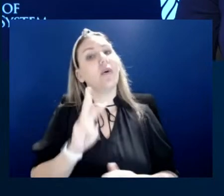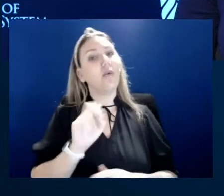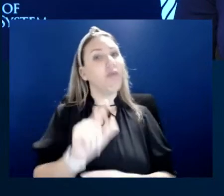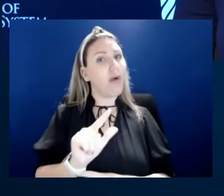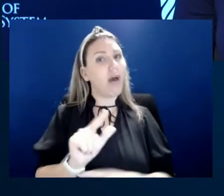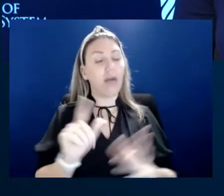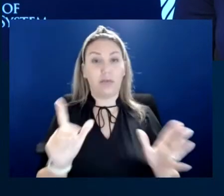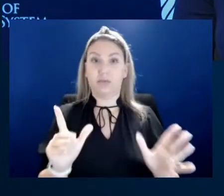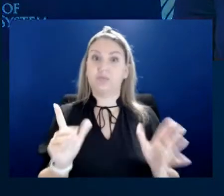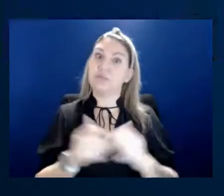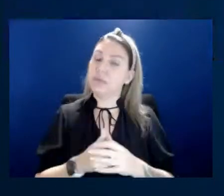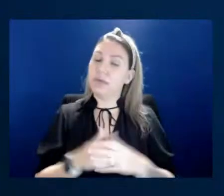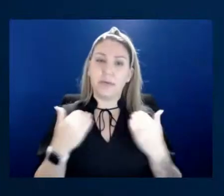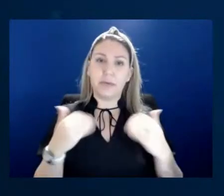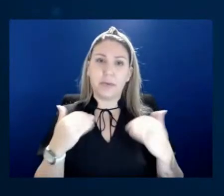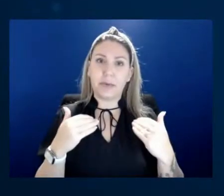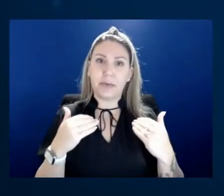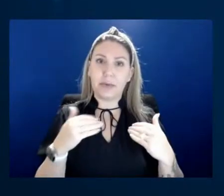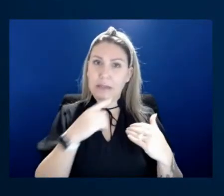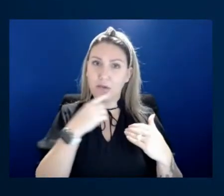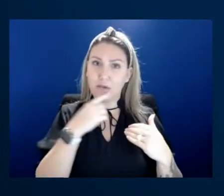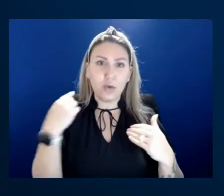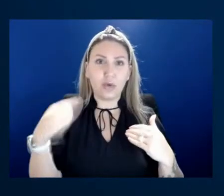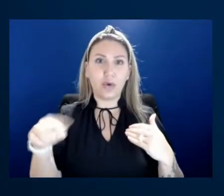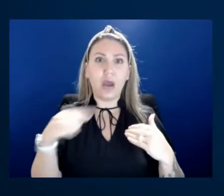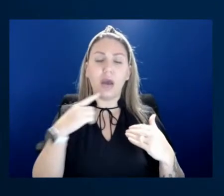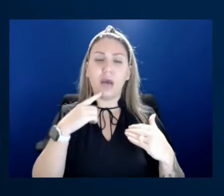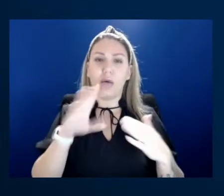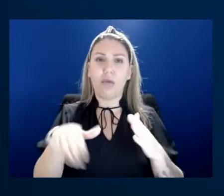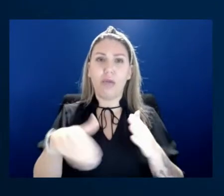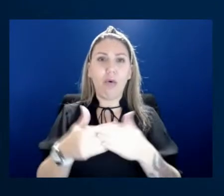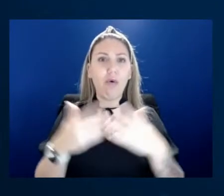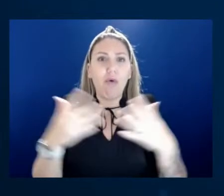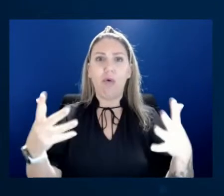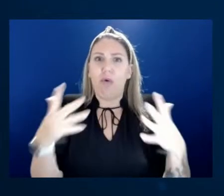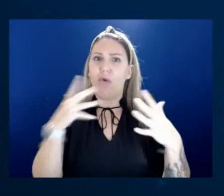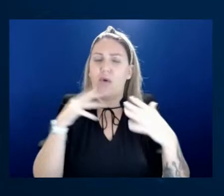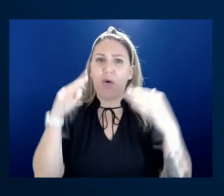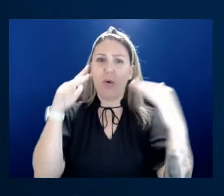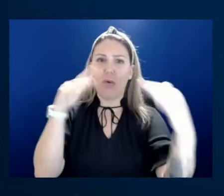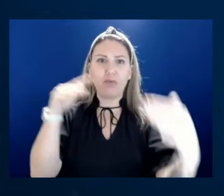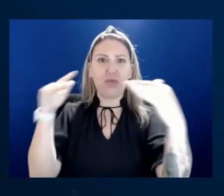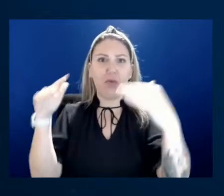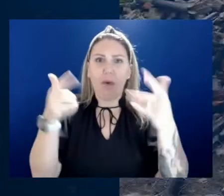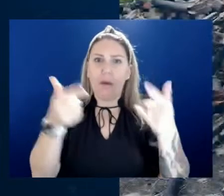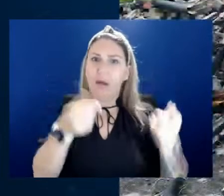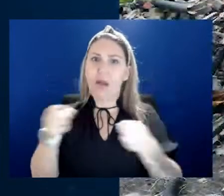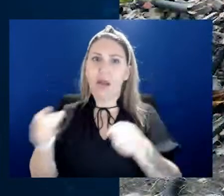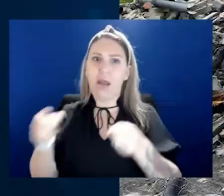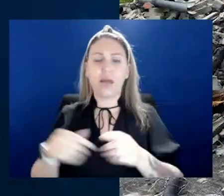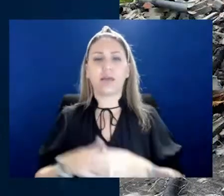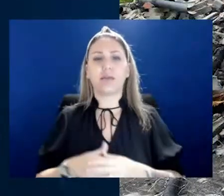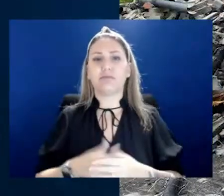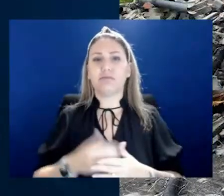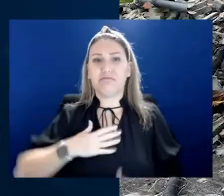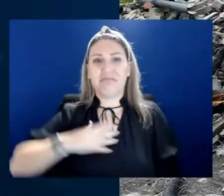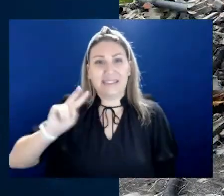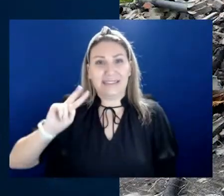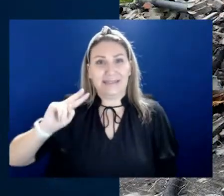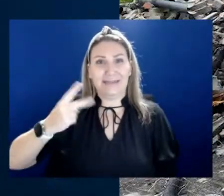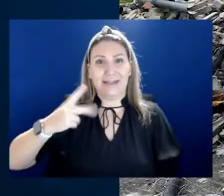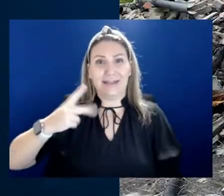no doubt that Ukraine the entire country is on a war footing. And this is my second time,